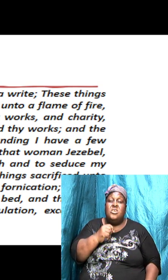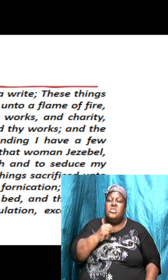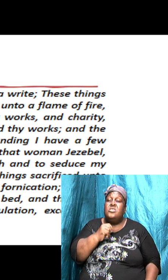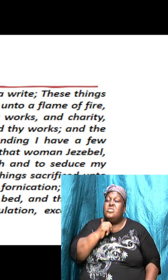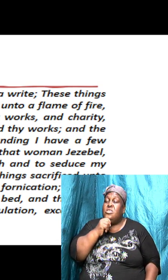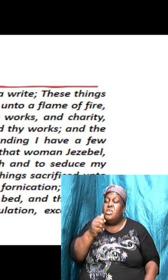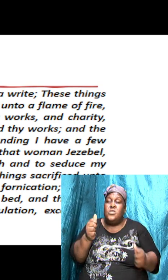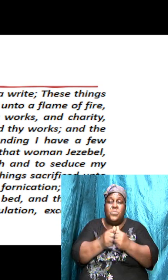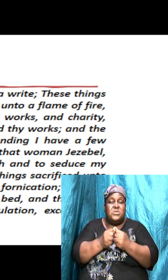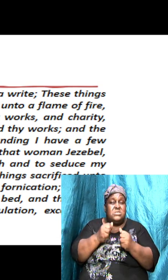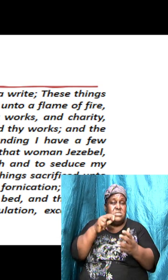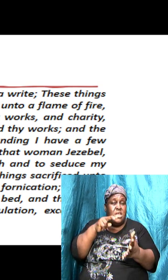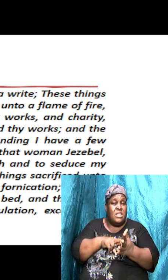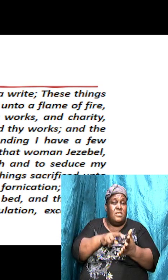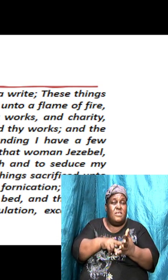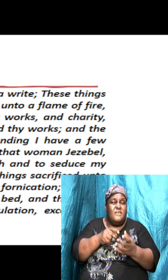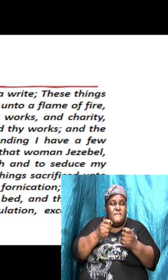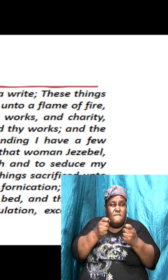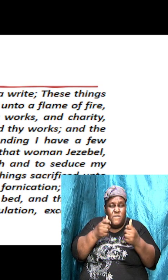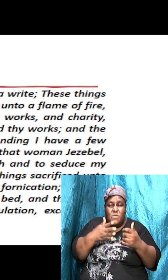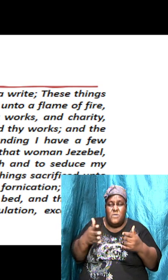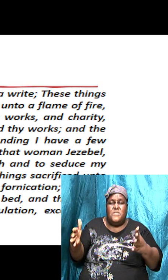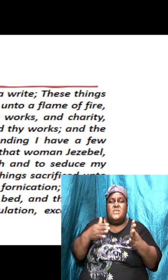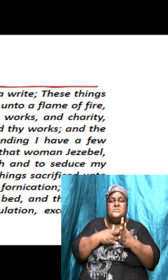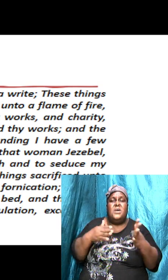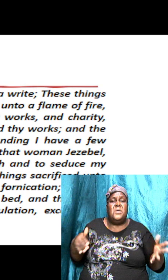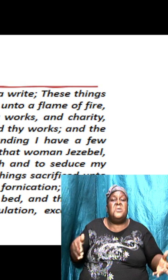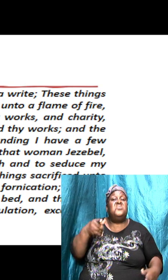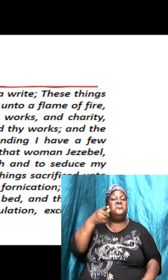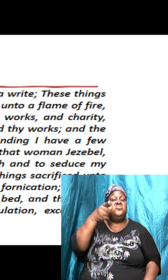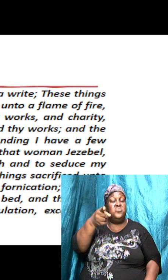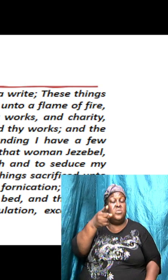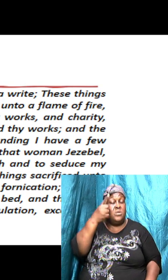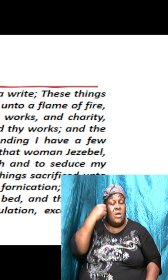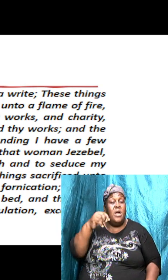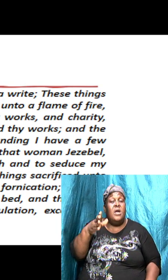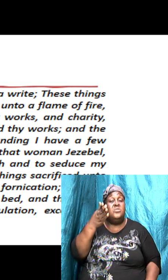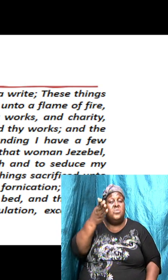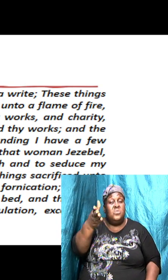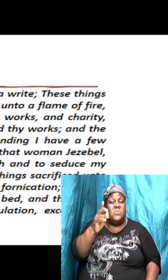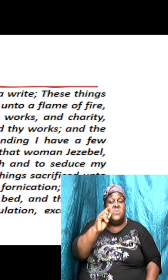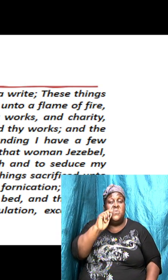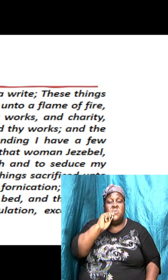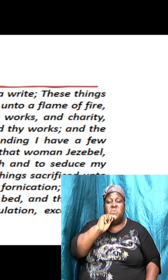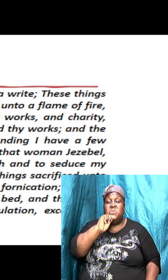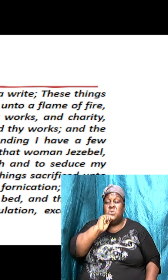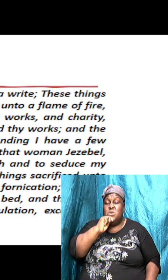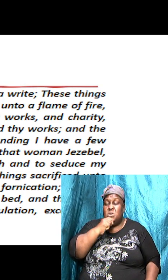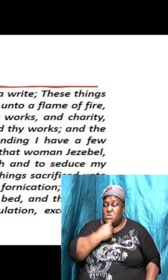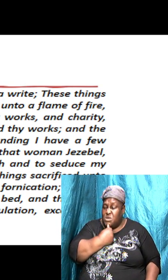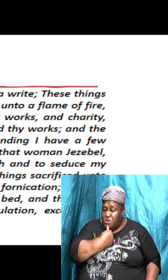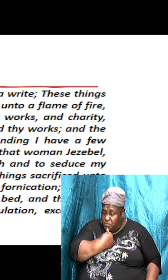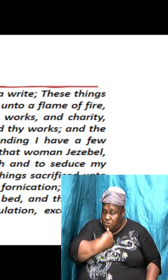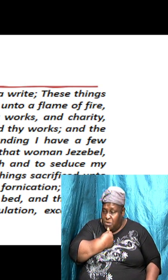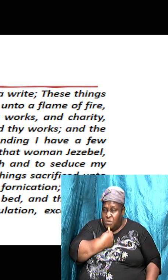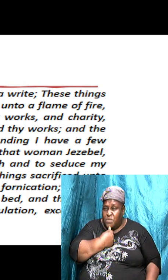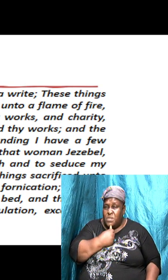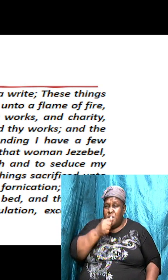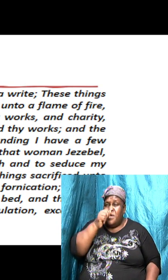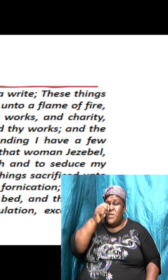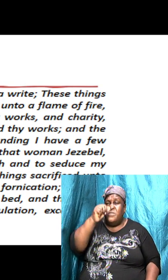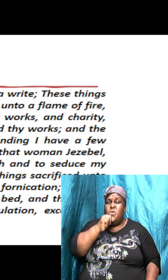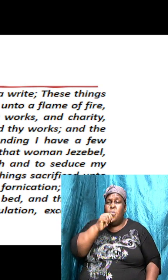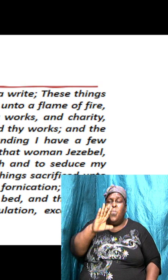Notwithstanding, I have a few things against thee, because thou sufferest that woman Jezebel,